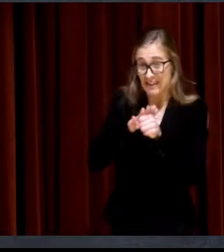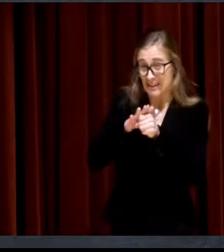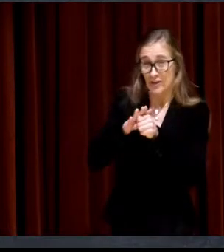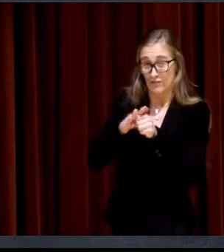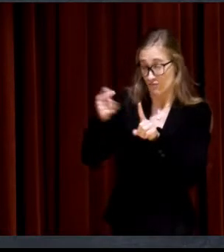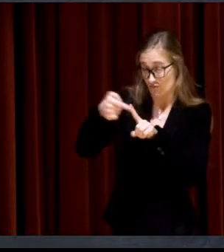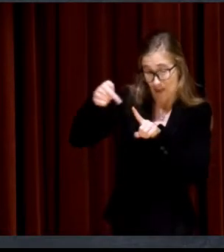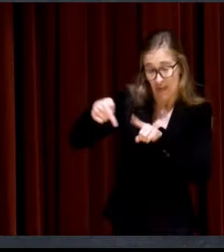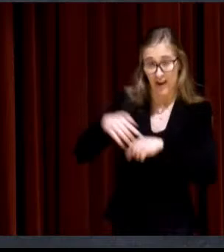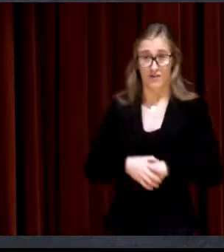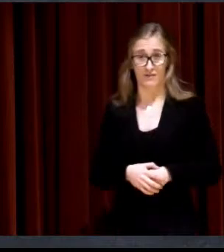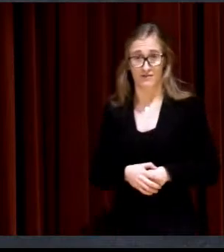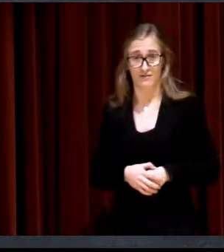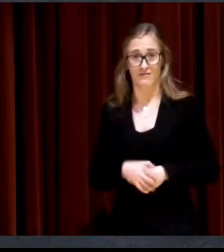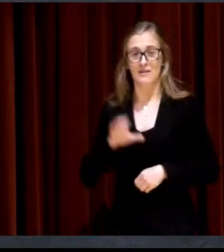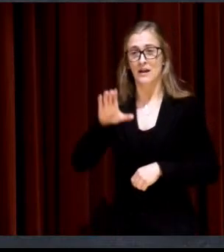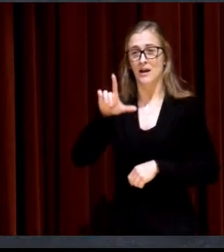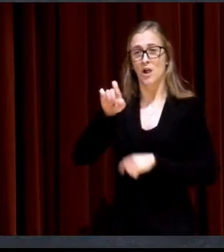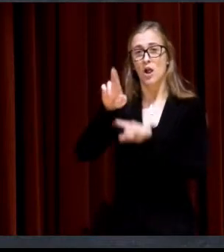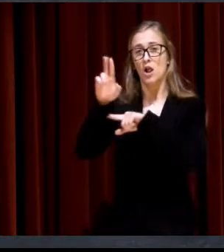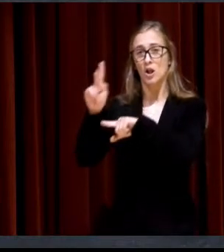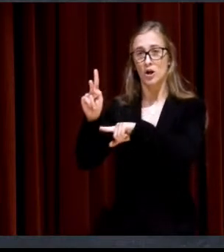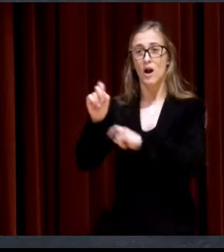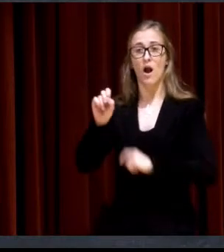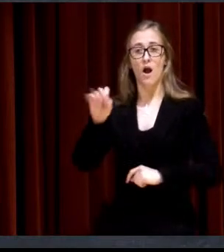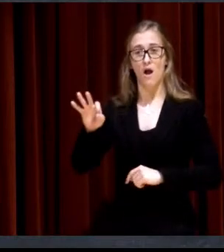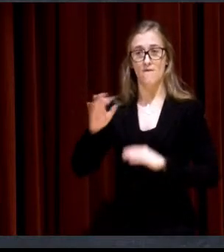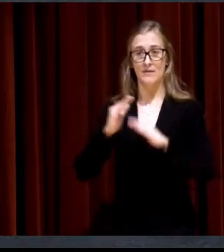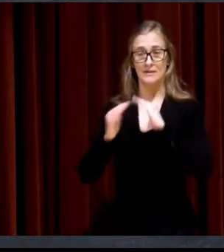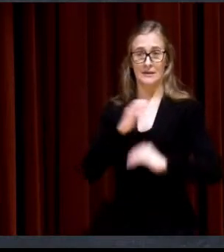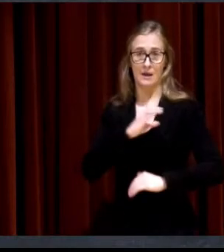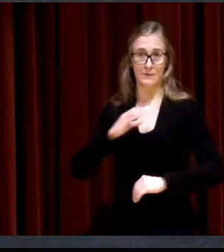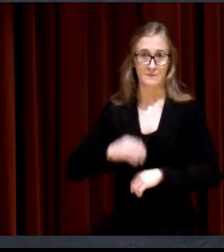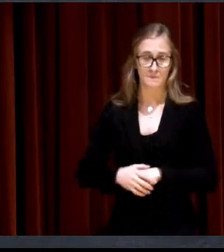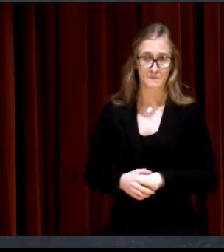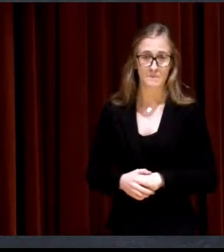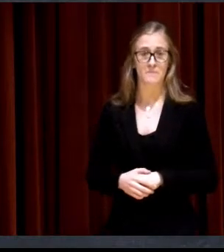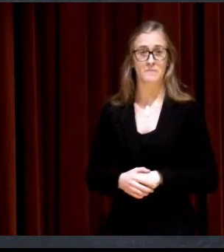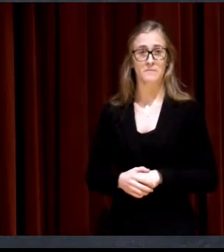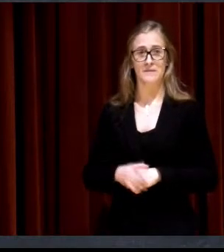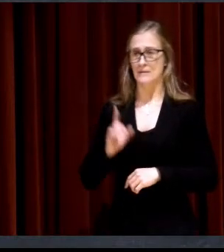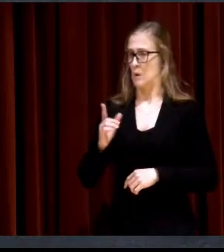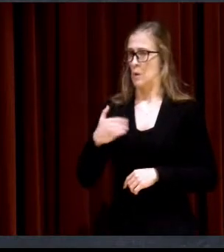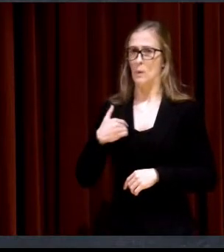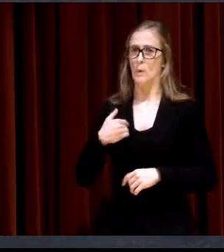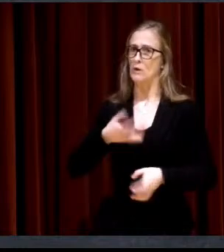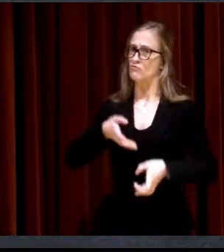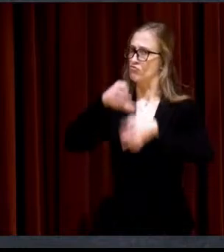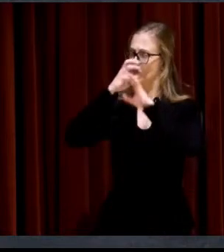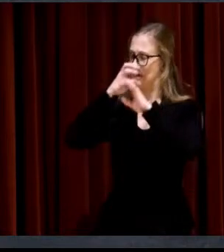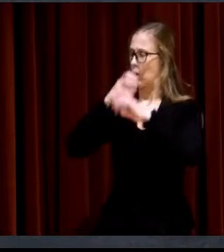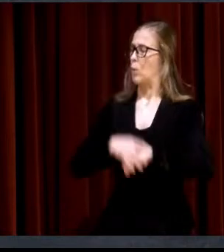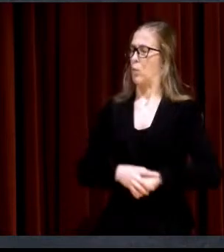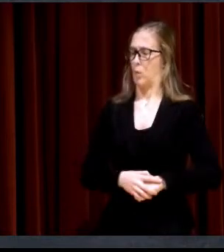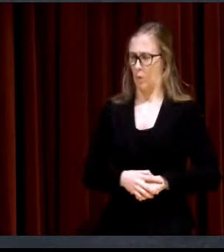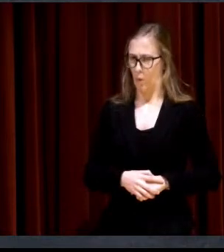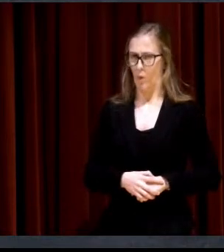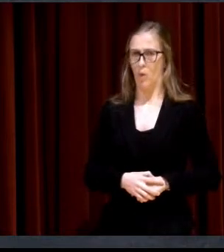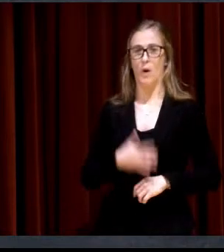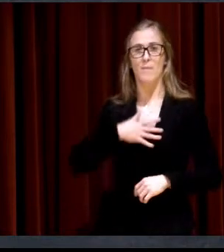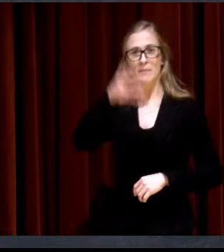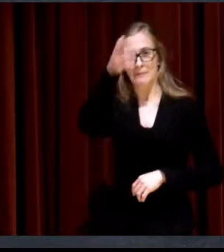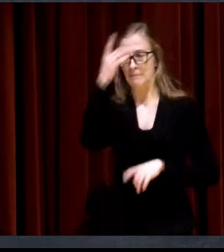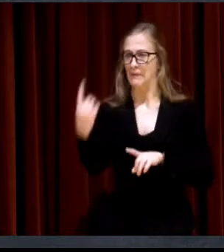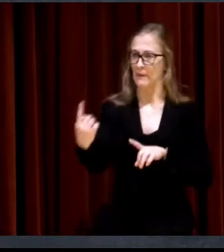way. And he was the clerk of city council, and he ruled with an iron fist. And my dad would always come home